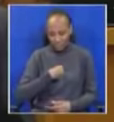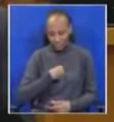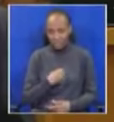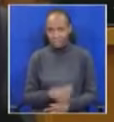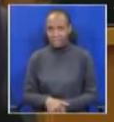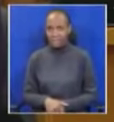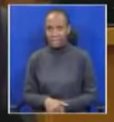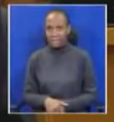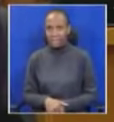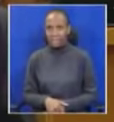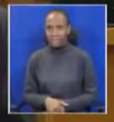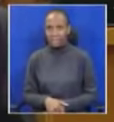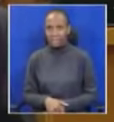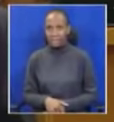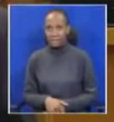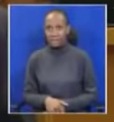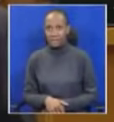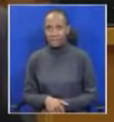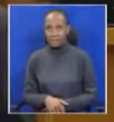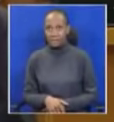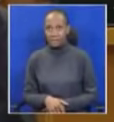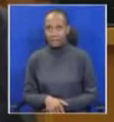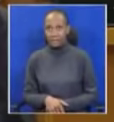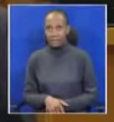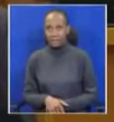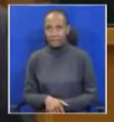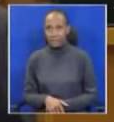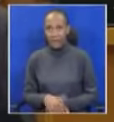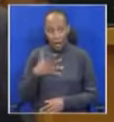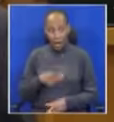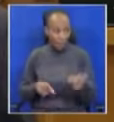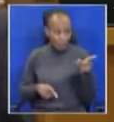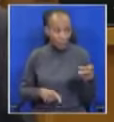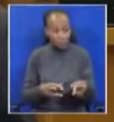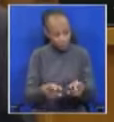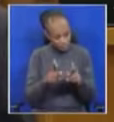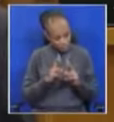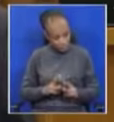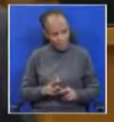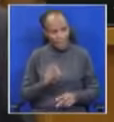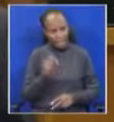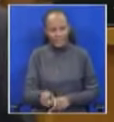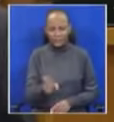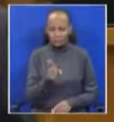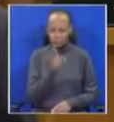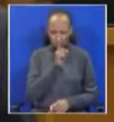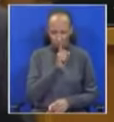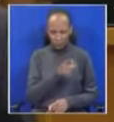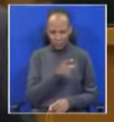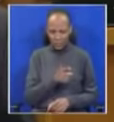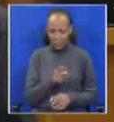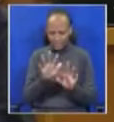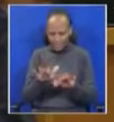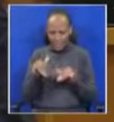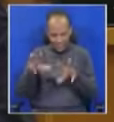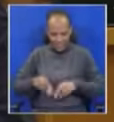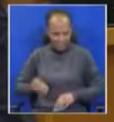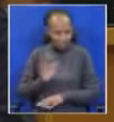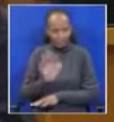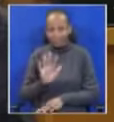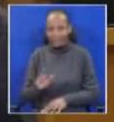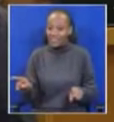I'd like him to answer, but shut up is unparliamentary. And if you're gonna hurl EFF members out for telling him for